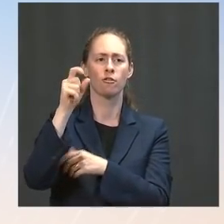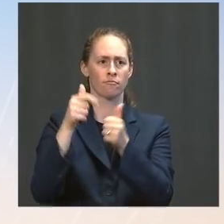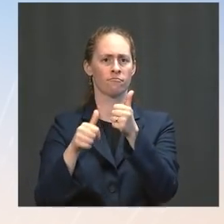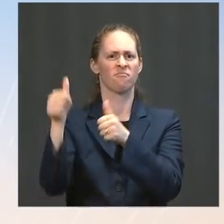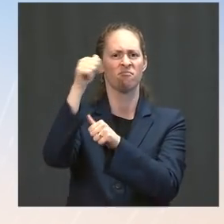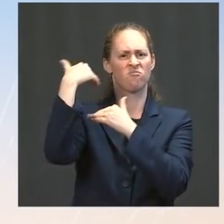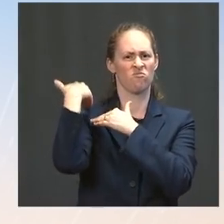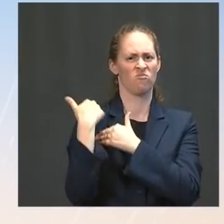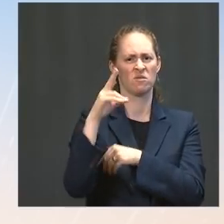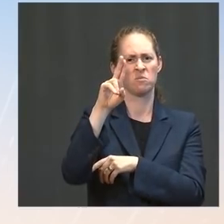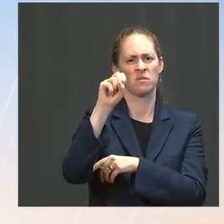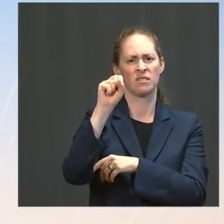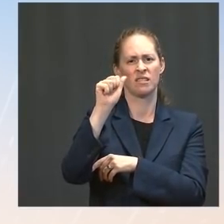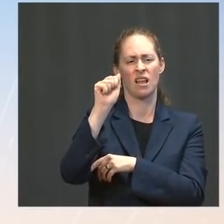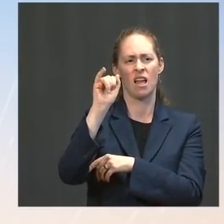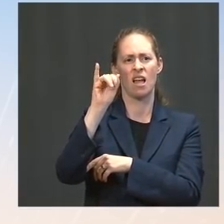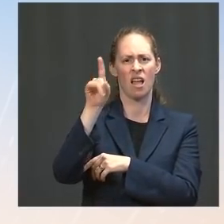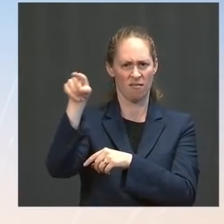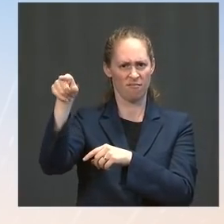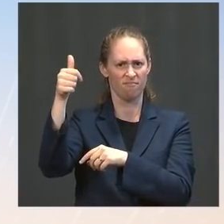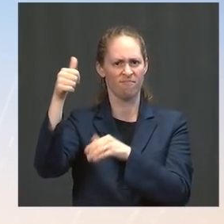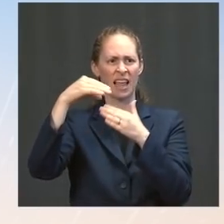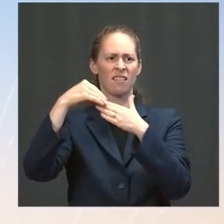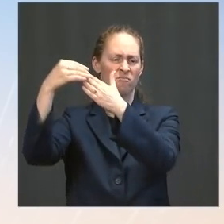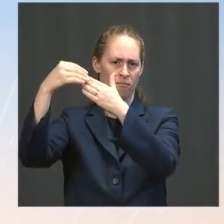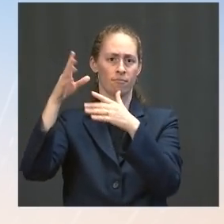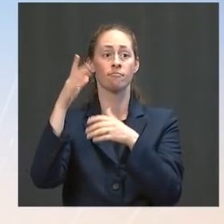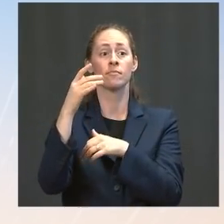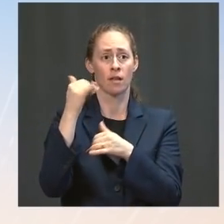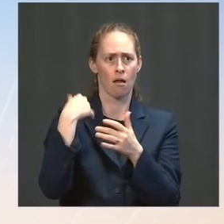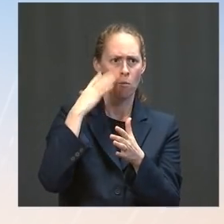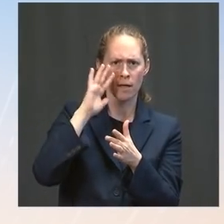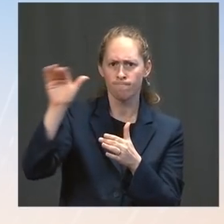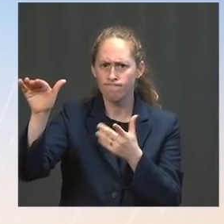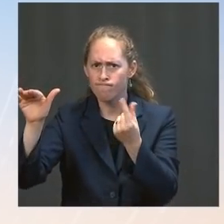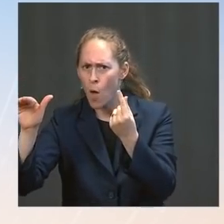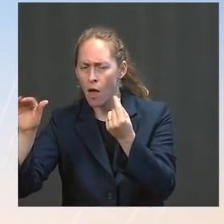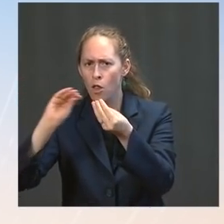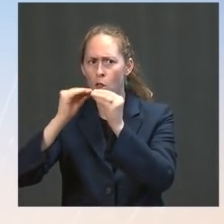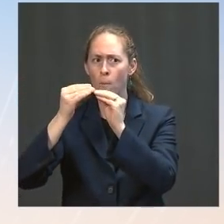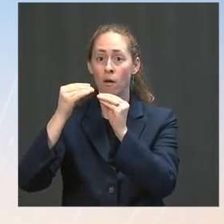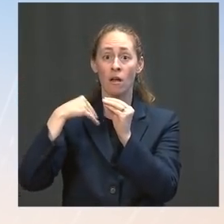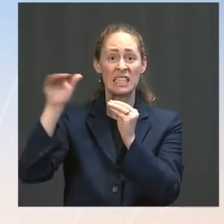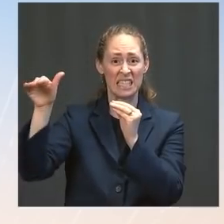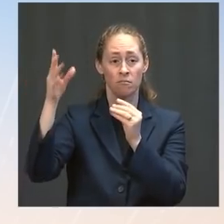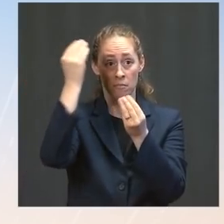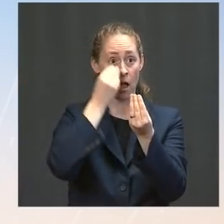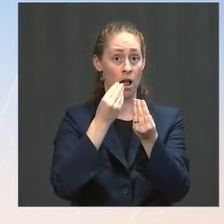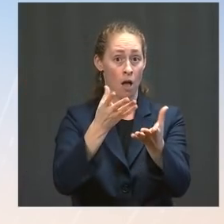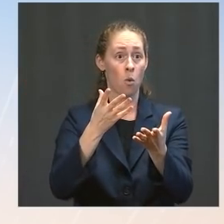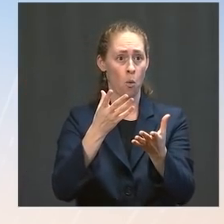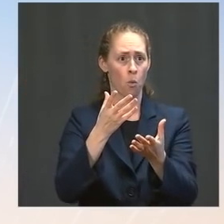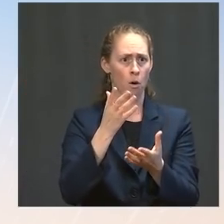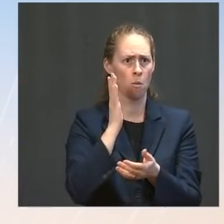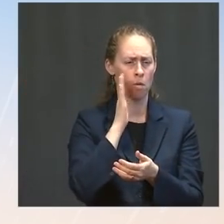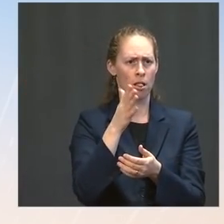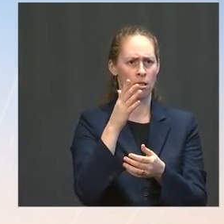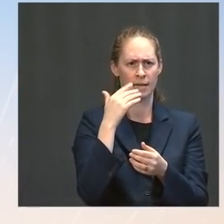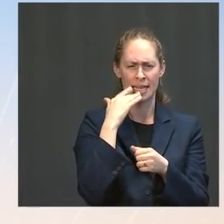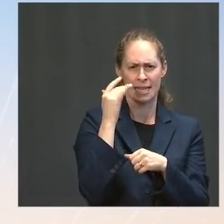want to get out, who are in Afghanistan right now. Is it possible that they could be evacuated before? Could these evacuations end before that date? Could it finish before